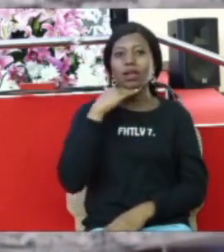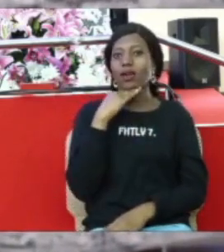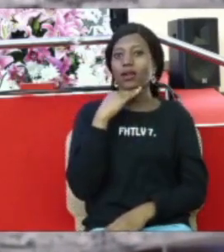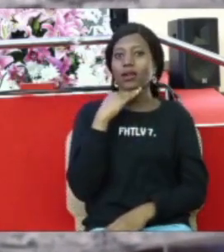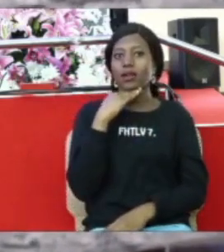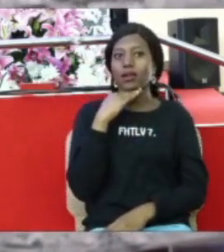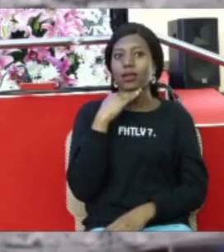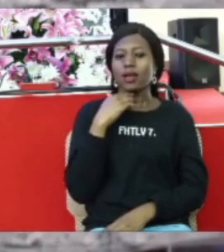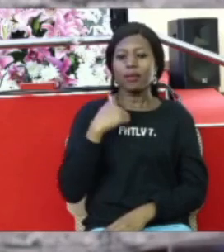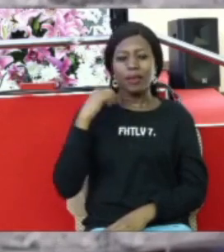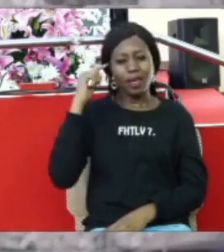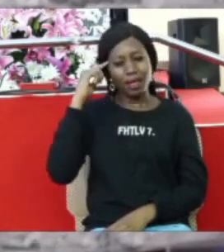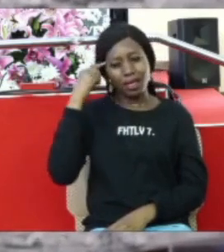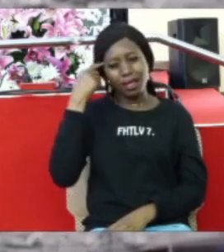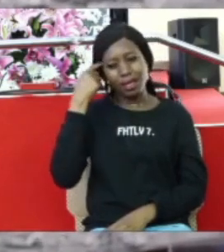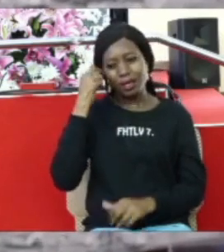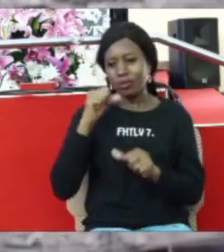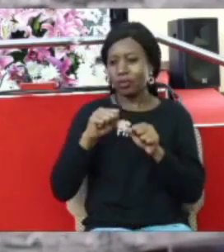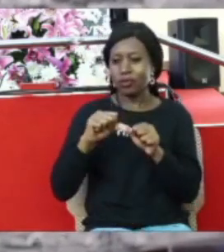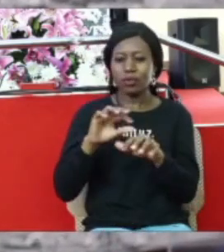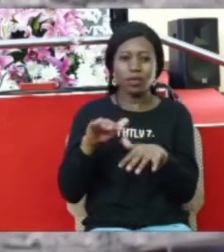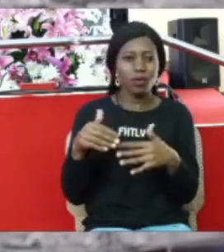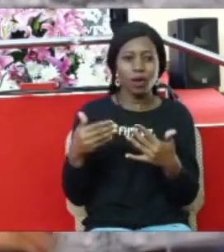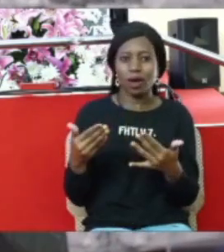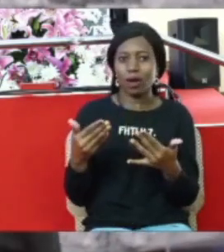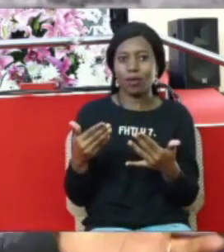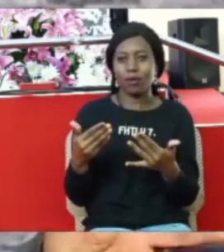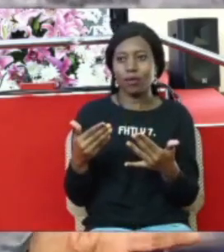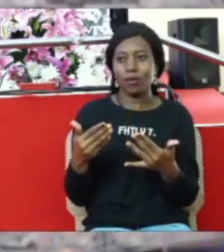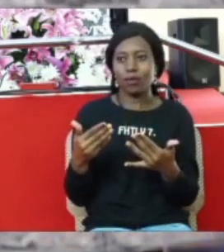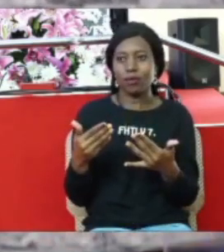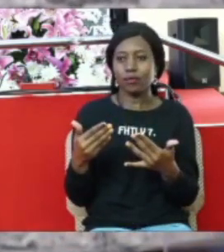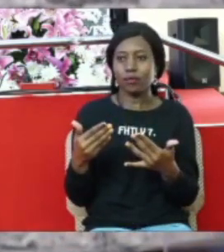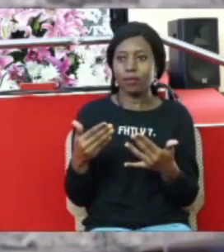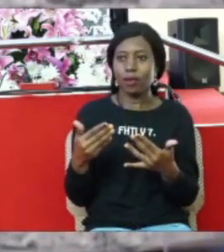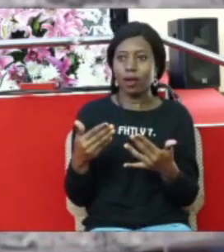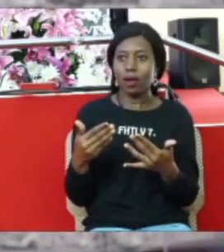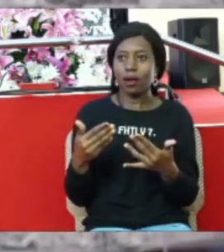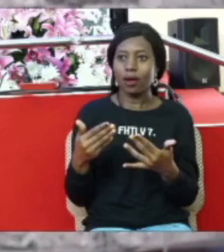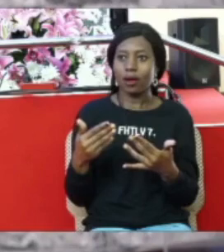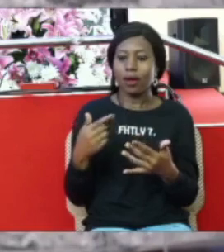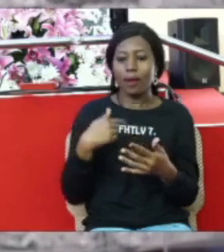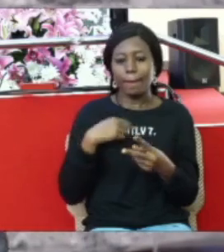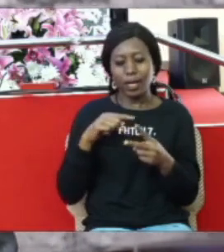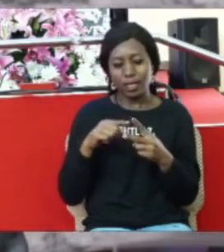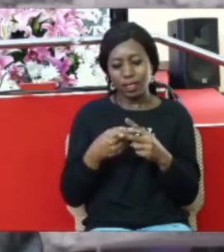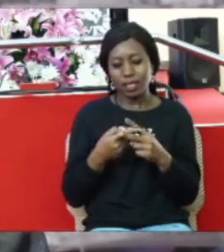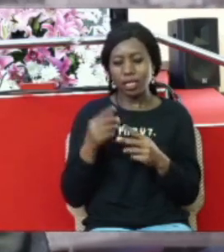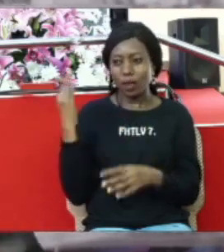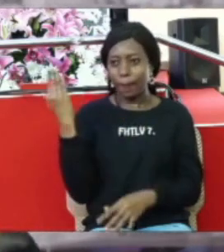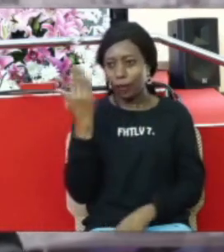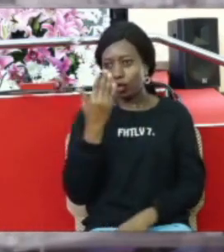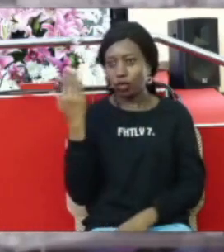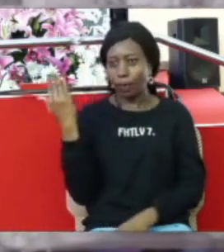think about form five. It's a dream that is too far. So you don't even look for it. And I start preaching in the streets of Nairobi. Now